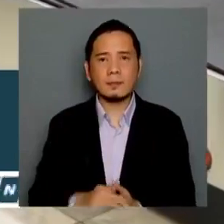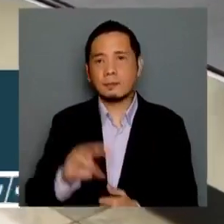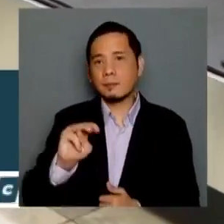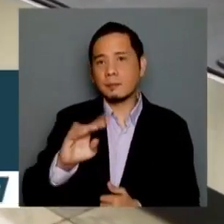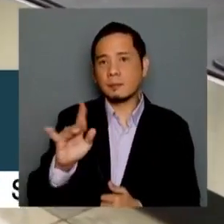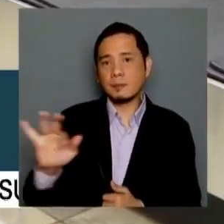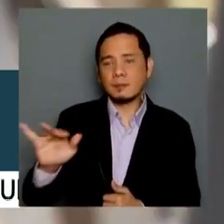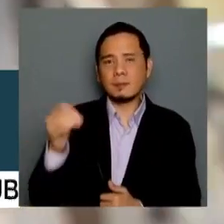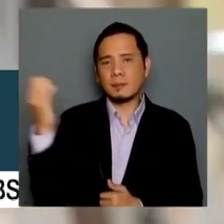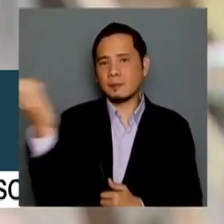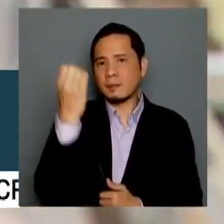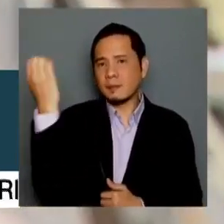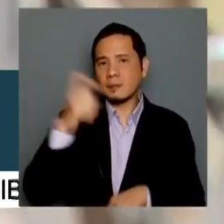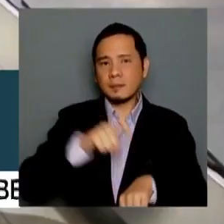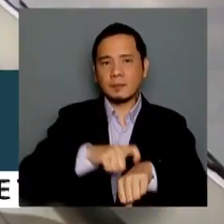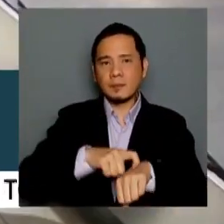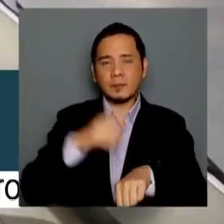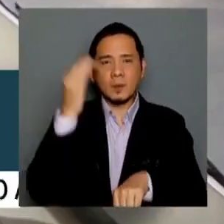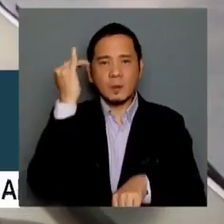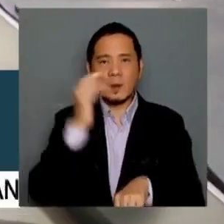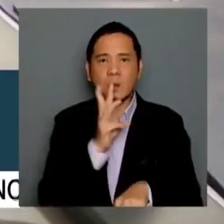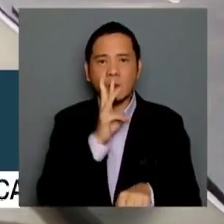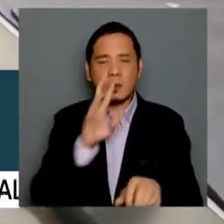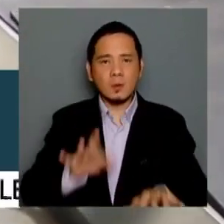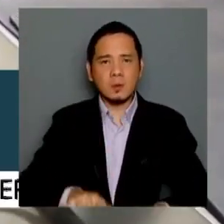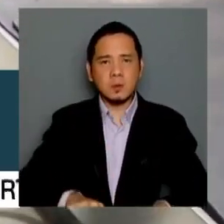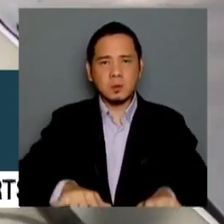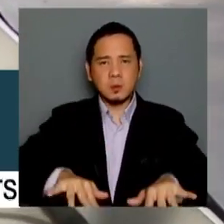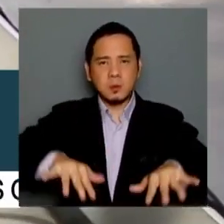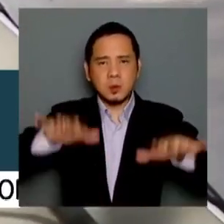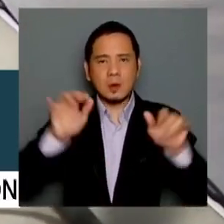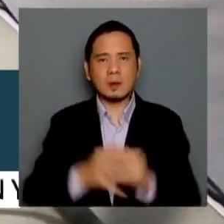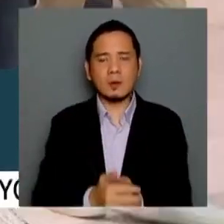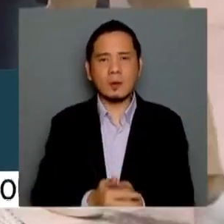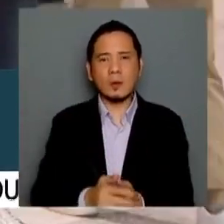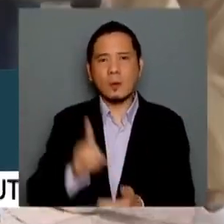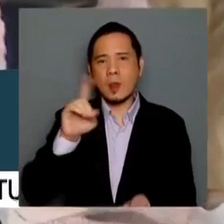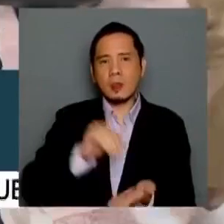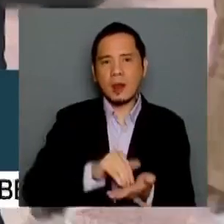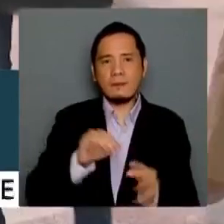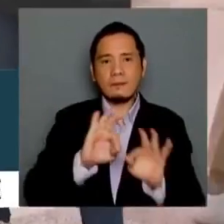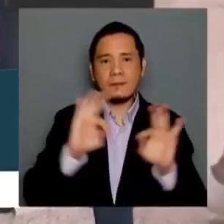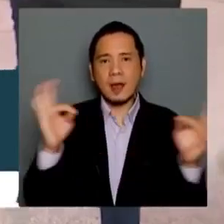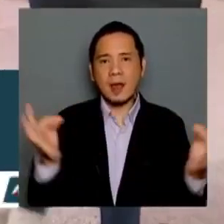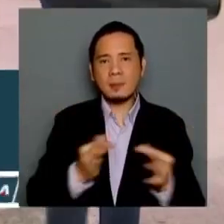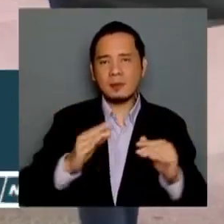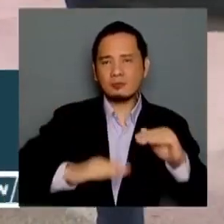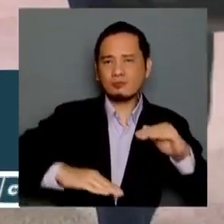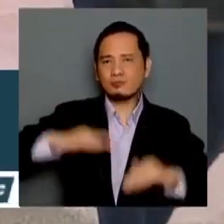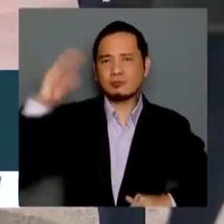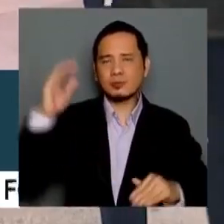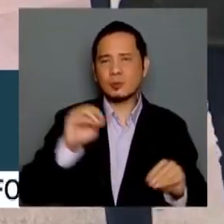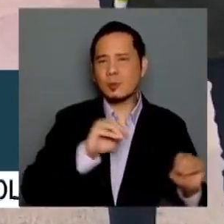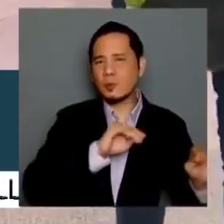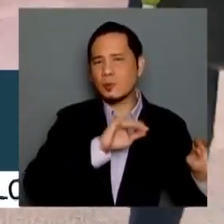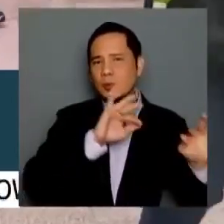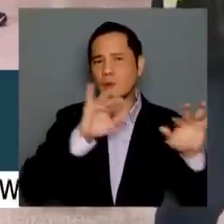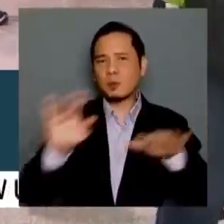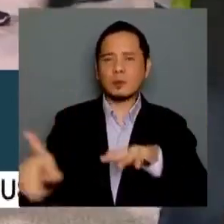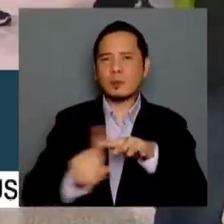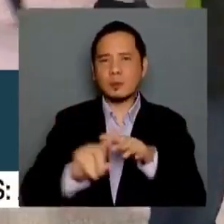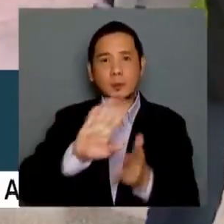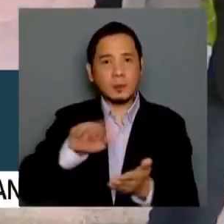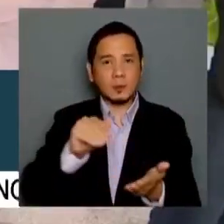due to heavy flooding. Thousands of families are in evacuation centers because of flooding that started on Christmas Day.